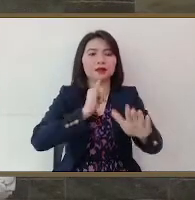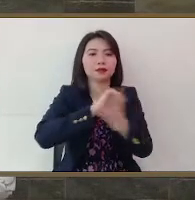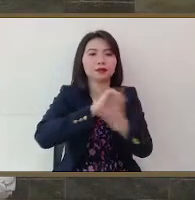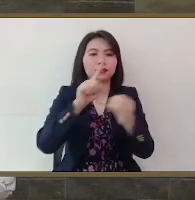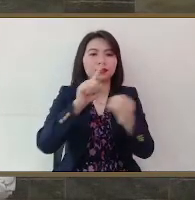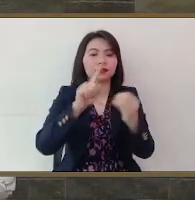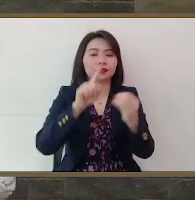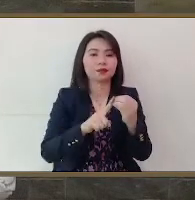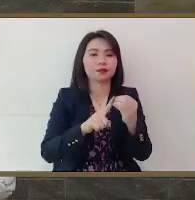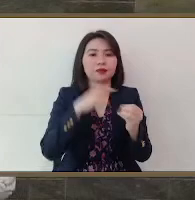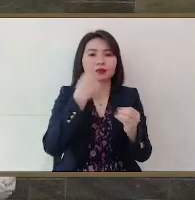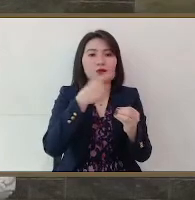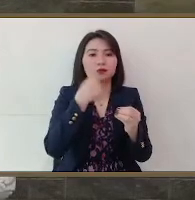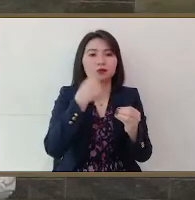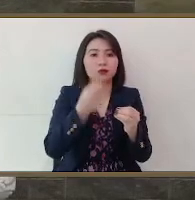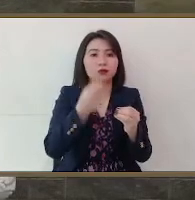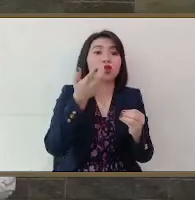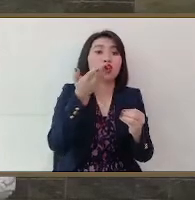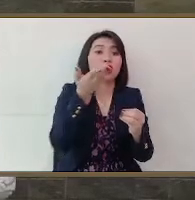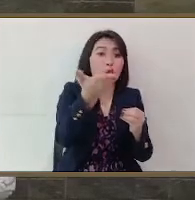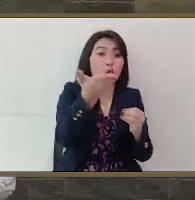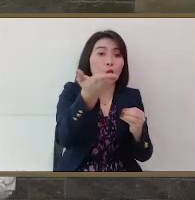about who has you.